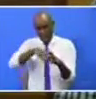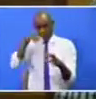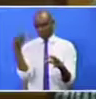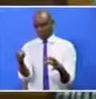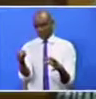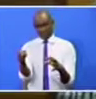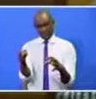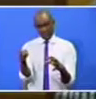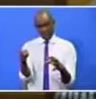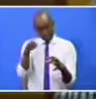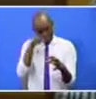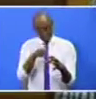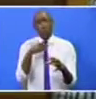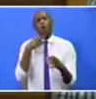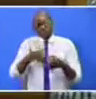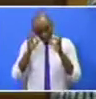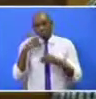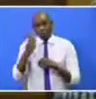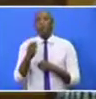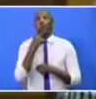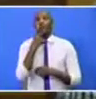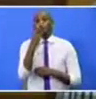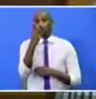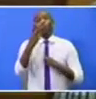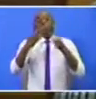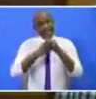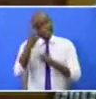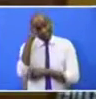the officials who amounted to 92,